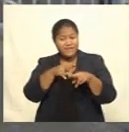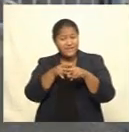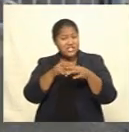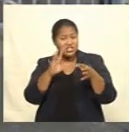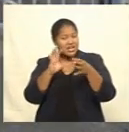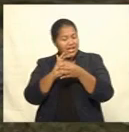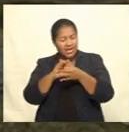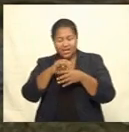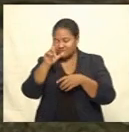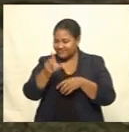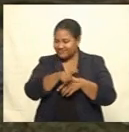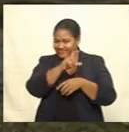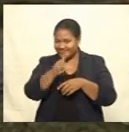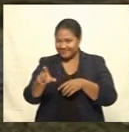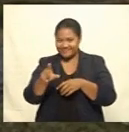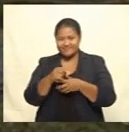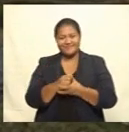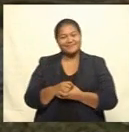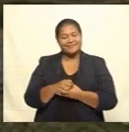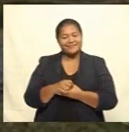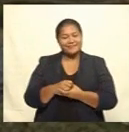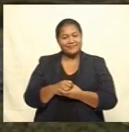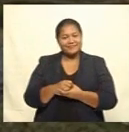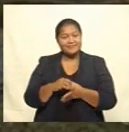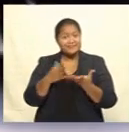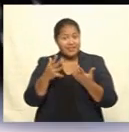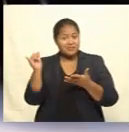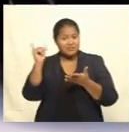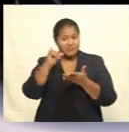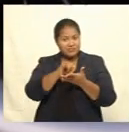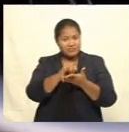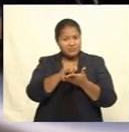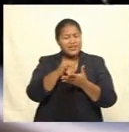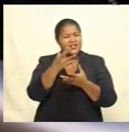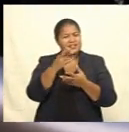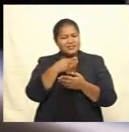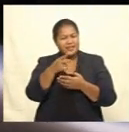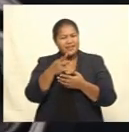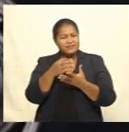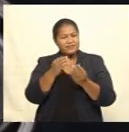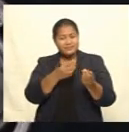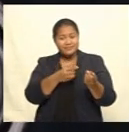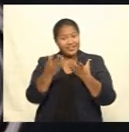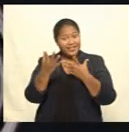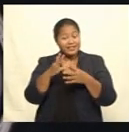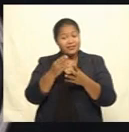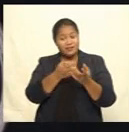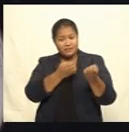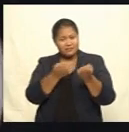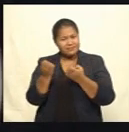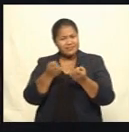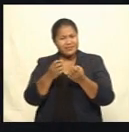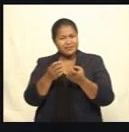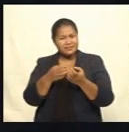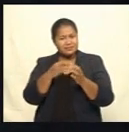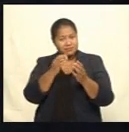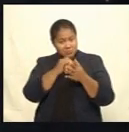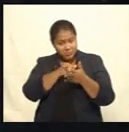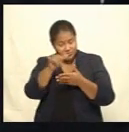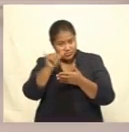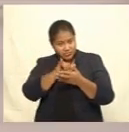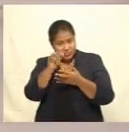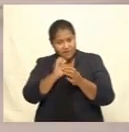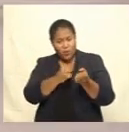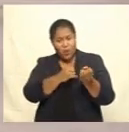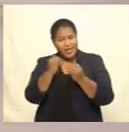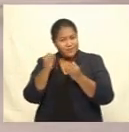been cancelled until such time. The airline says dedicated international freighter services will continue to ensure vital export and